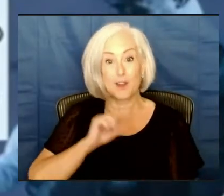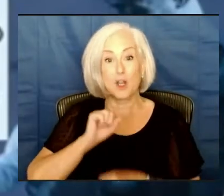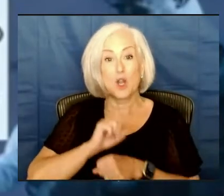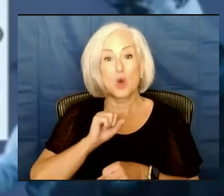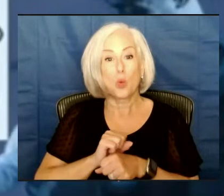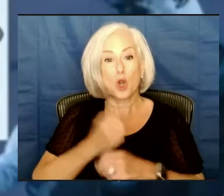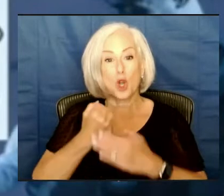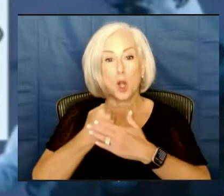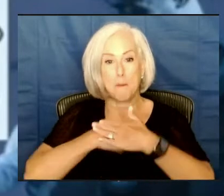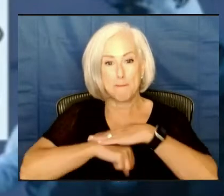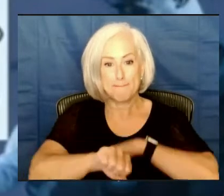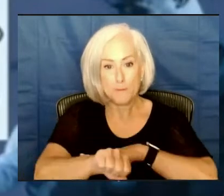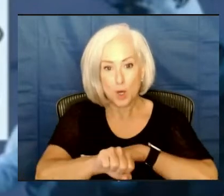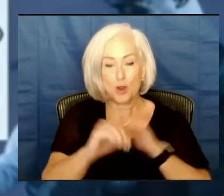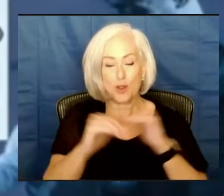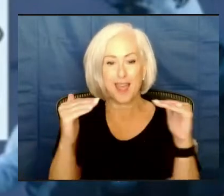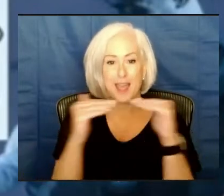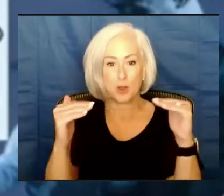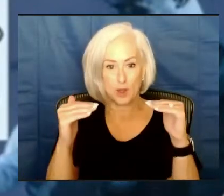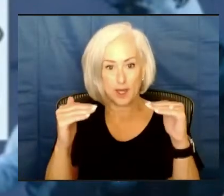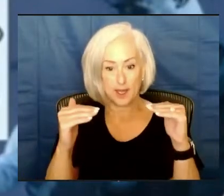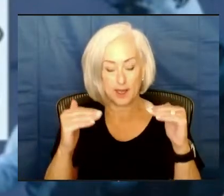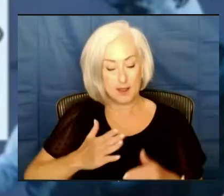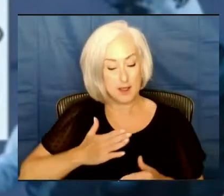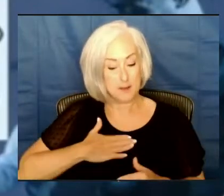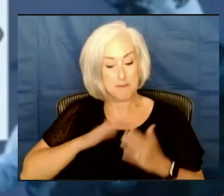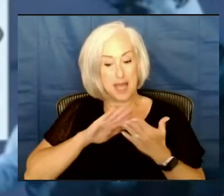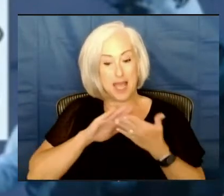so in my community, it's really important that I